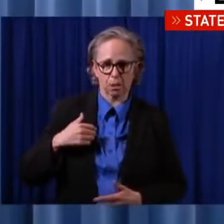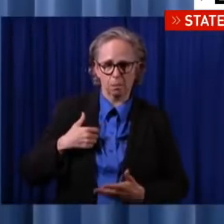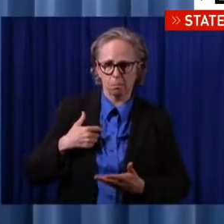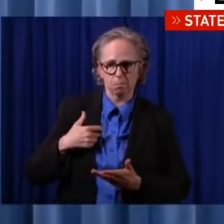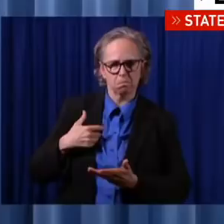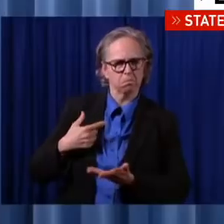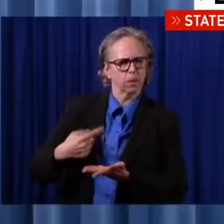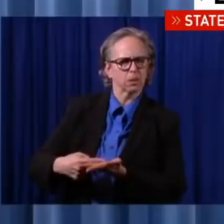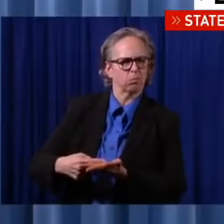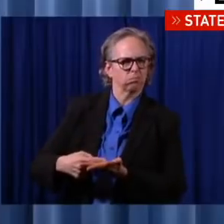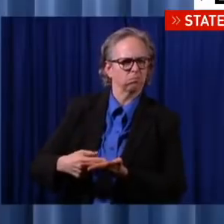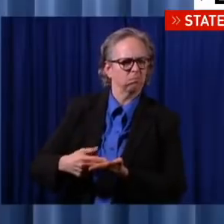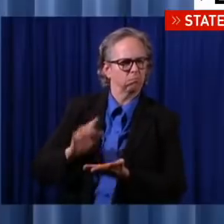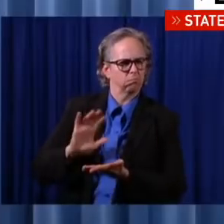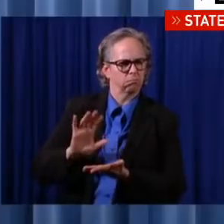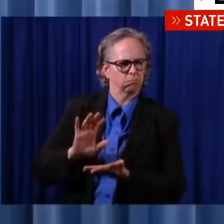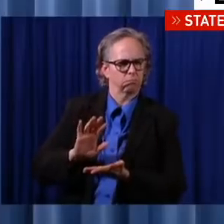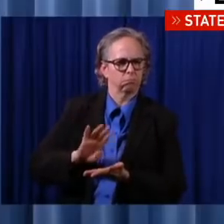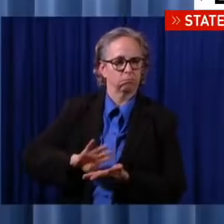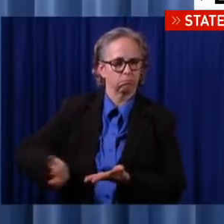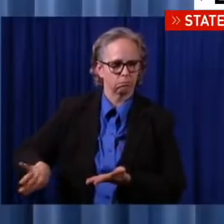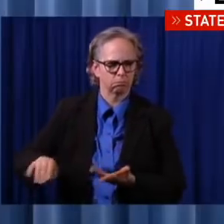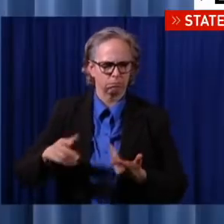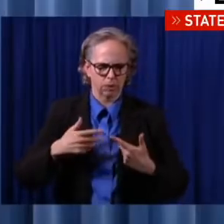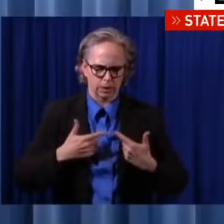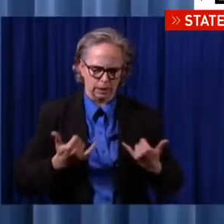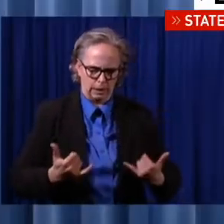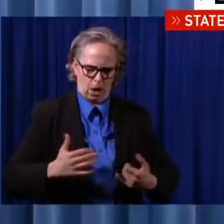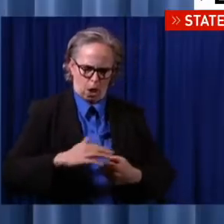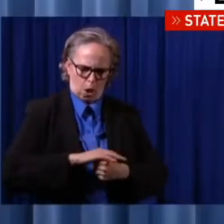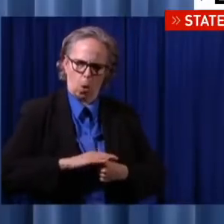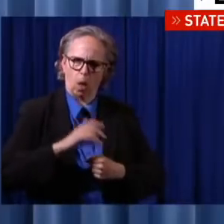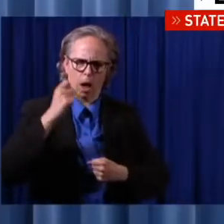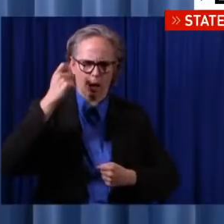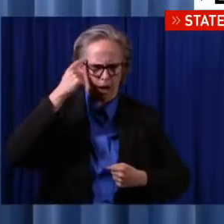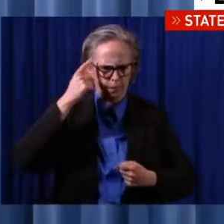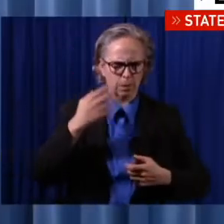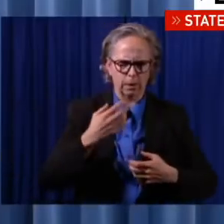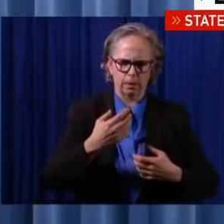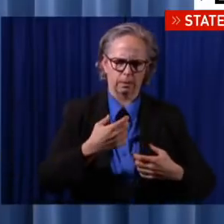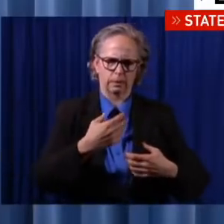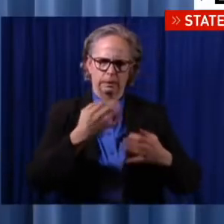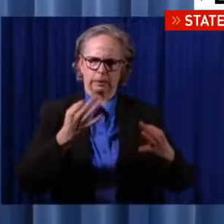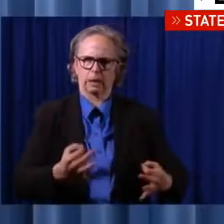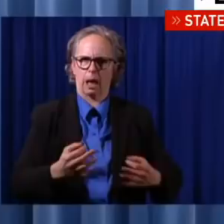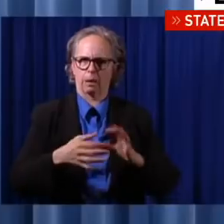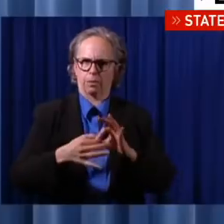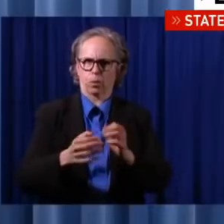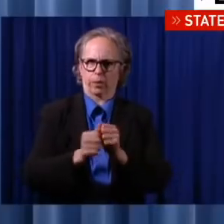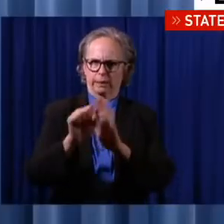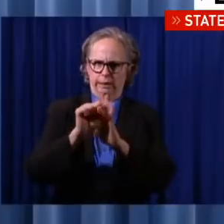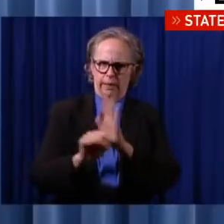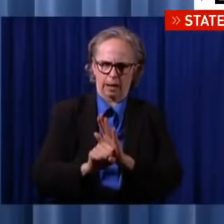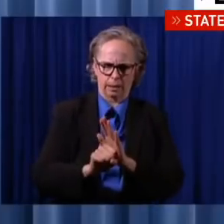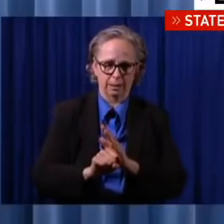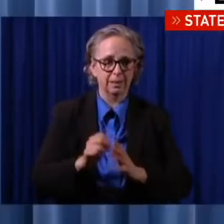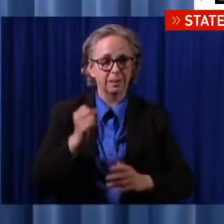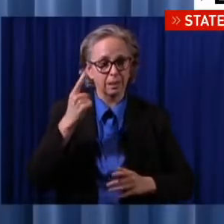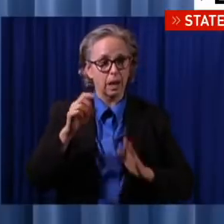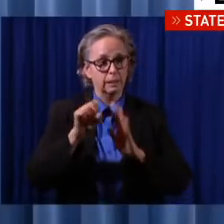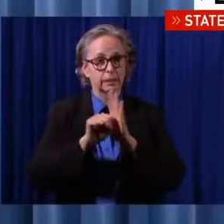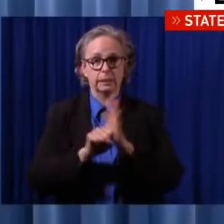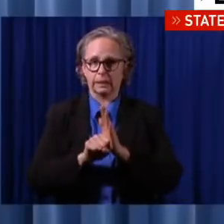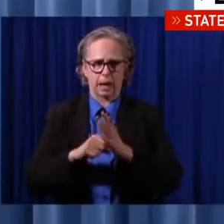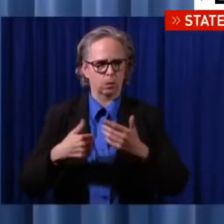local government state. We are also a state that takes a great deal of pride in our local schools, over 600